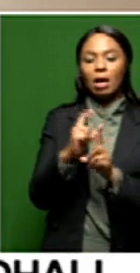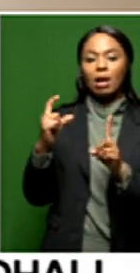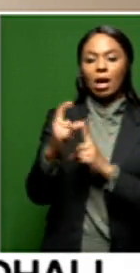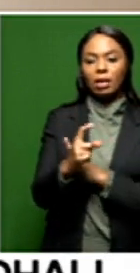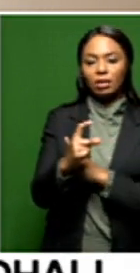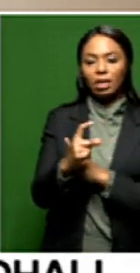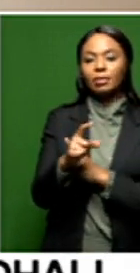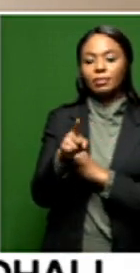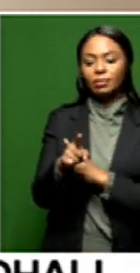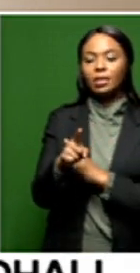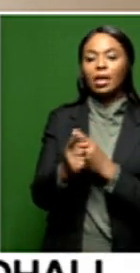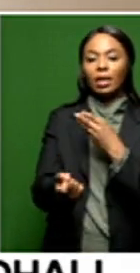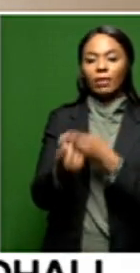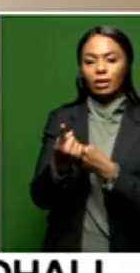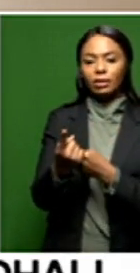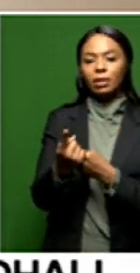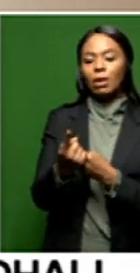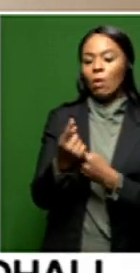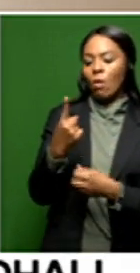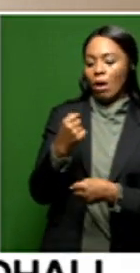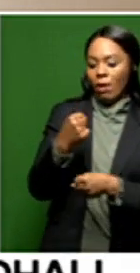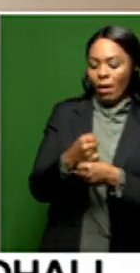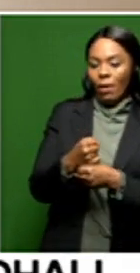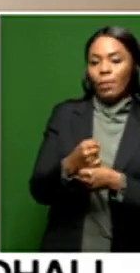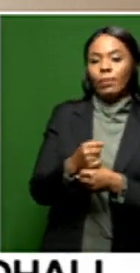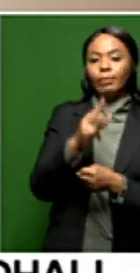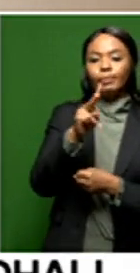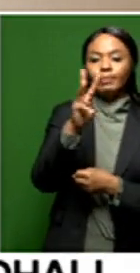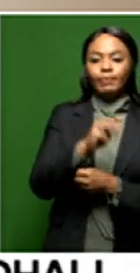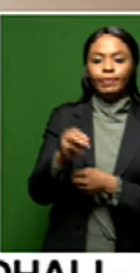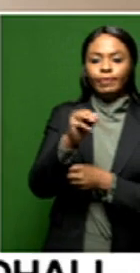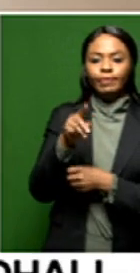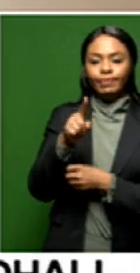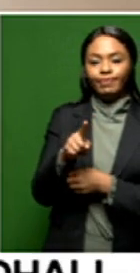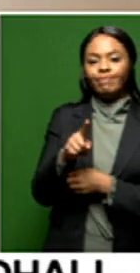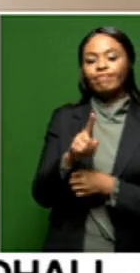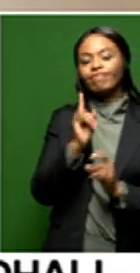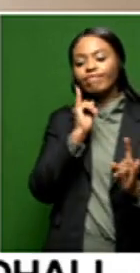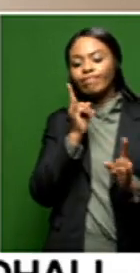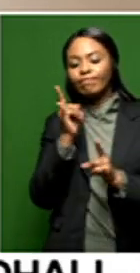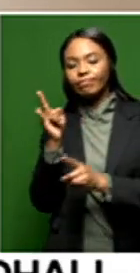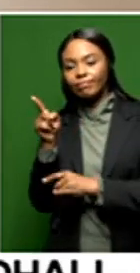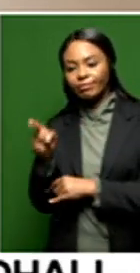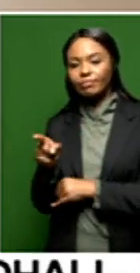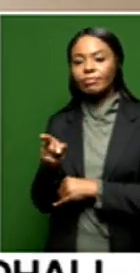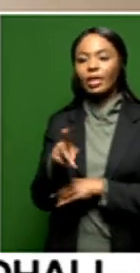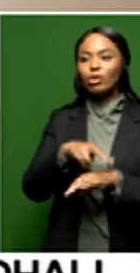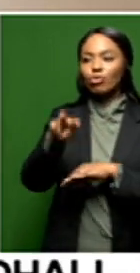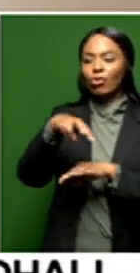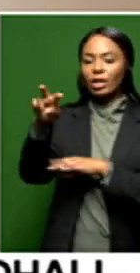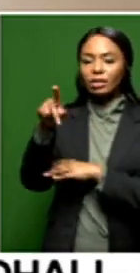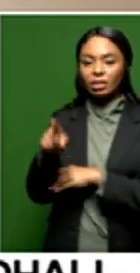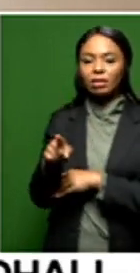event. So within a year, there were 2 million visitors, and now it's the biggest tourist attraction